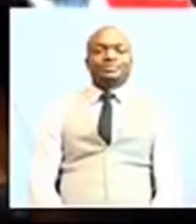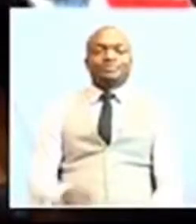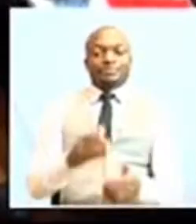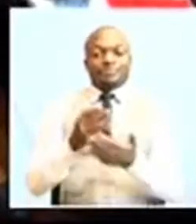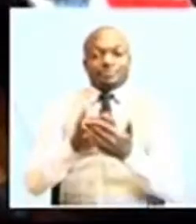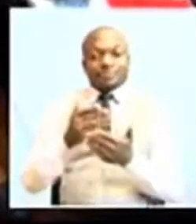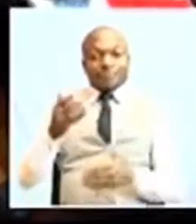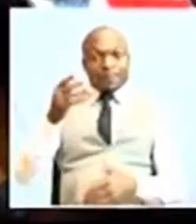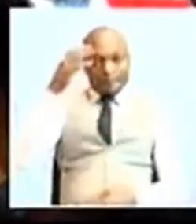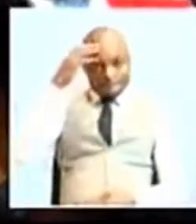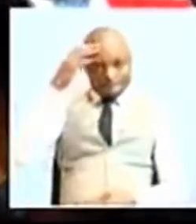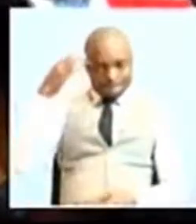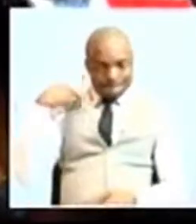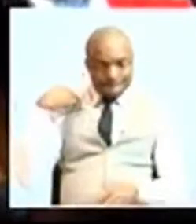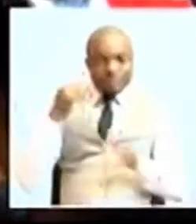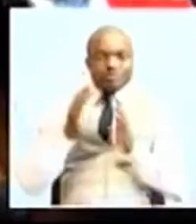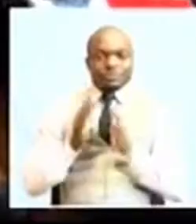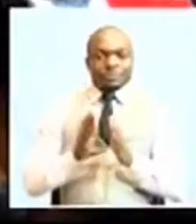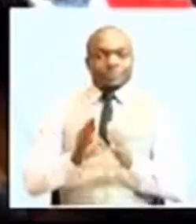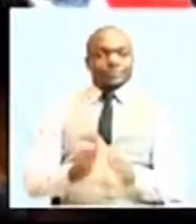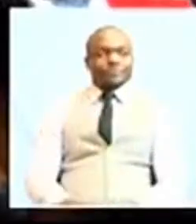Procurement officer.